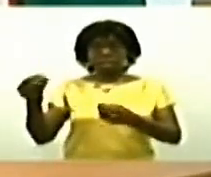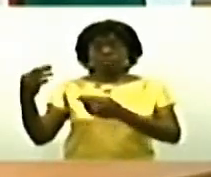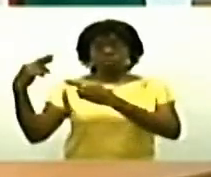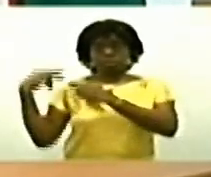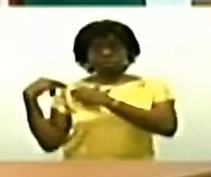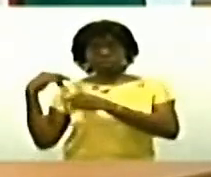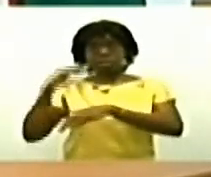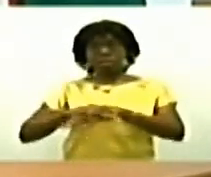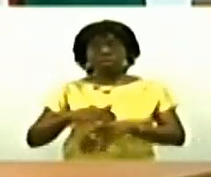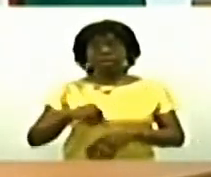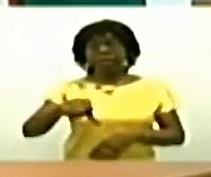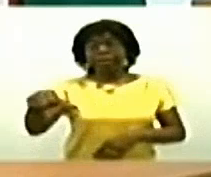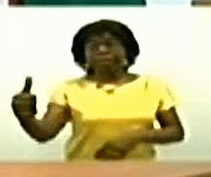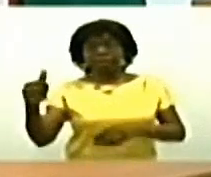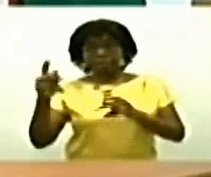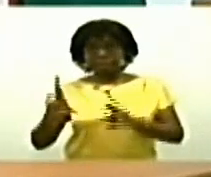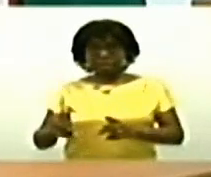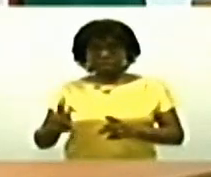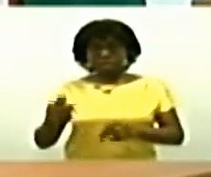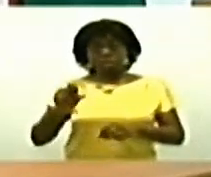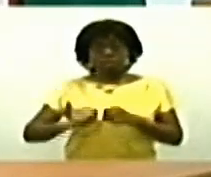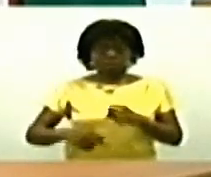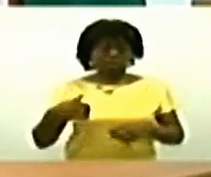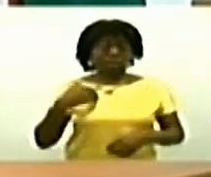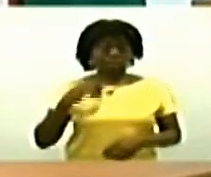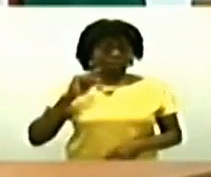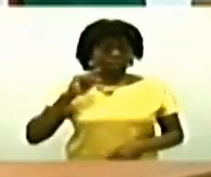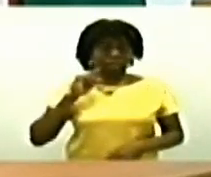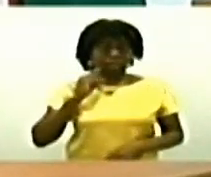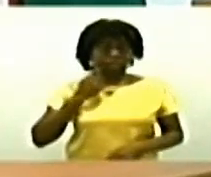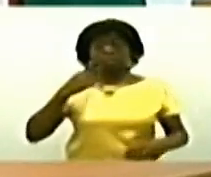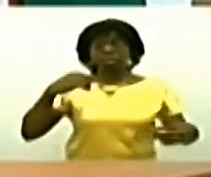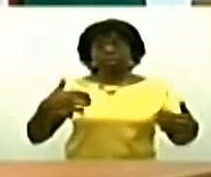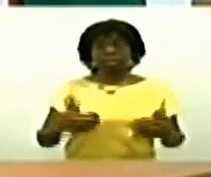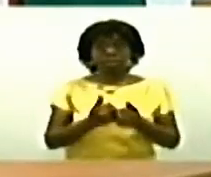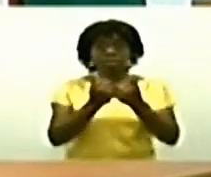else. And so we have some serious challenges